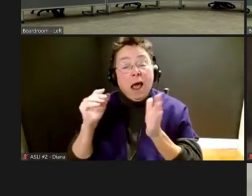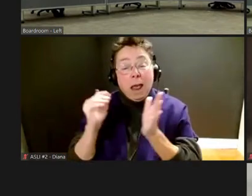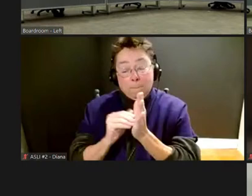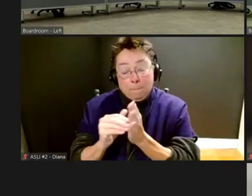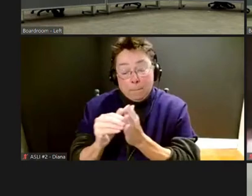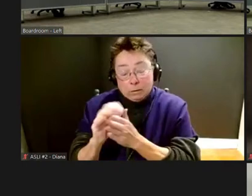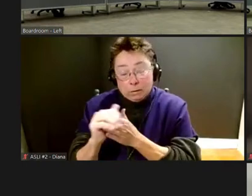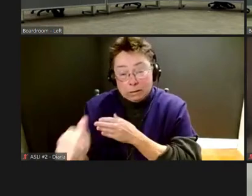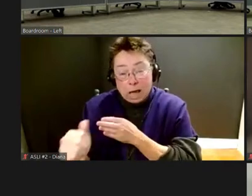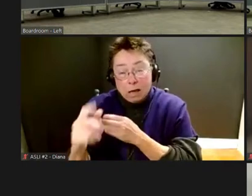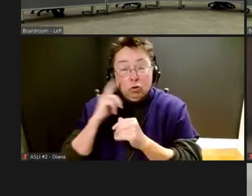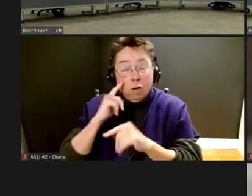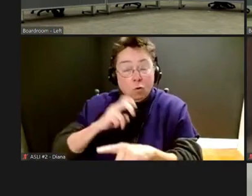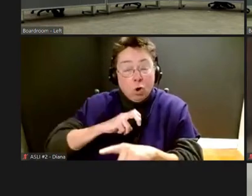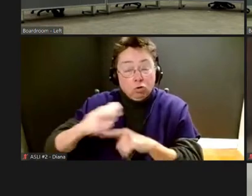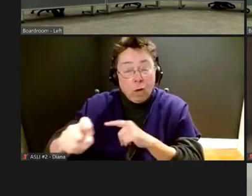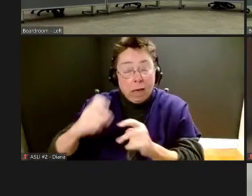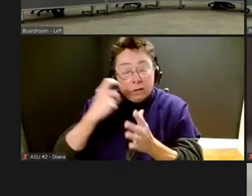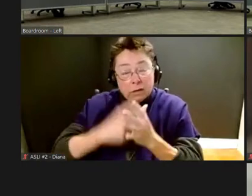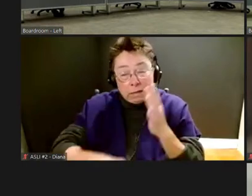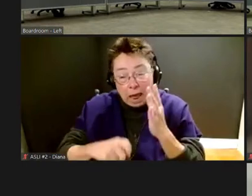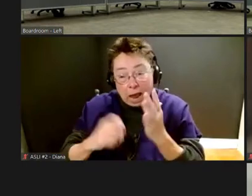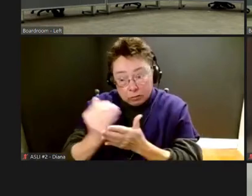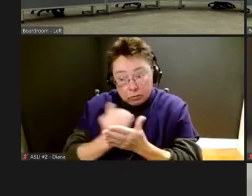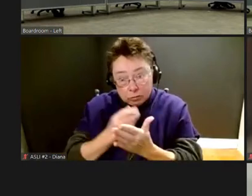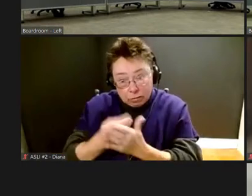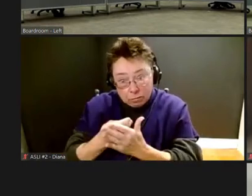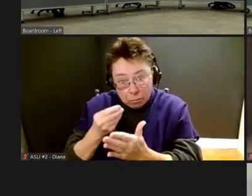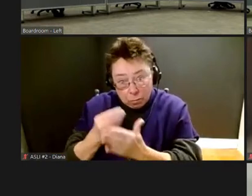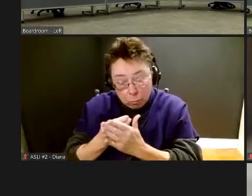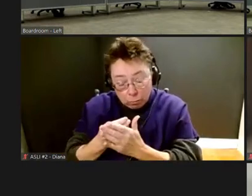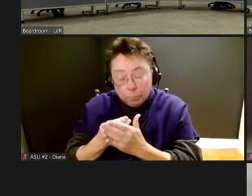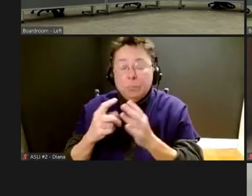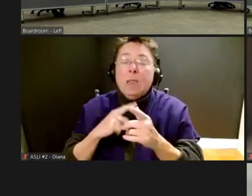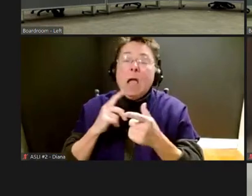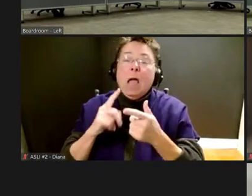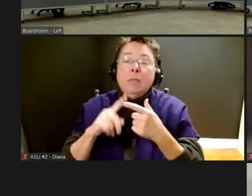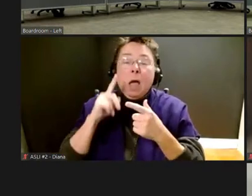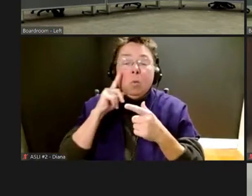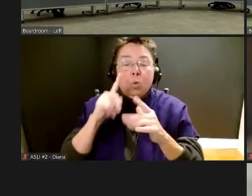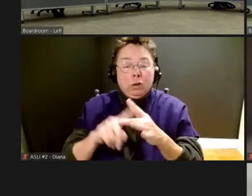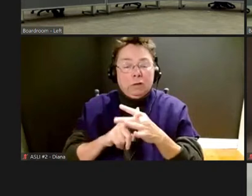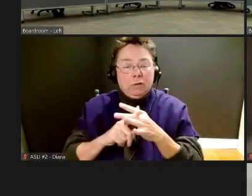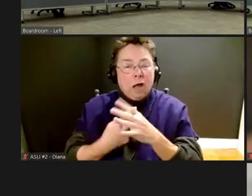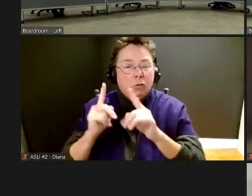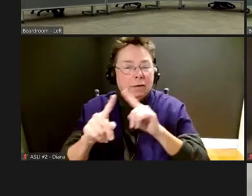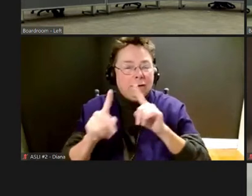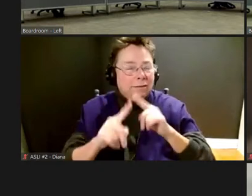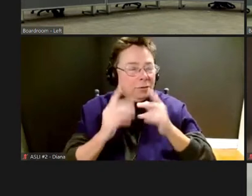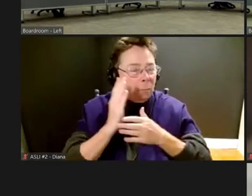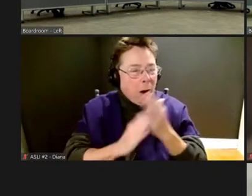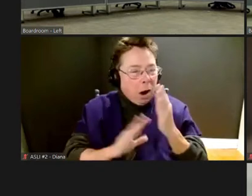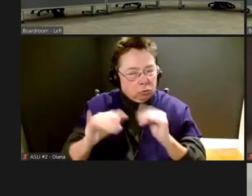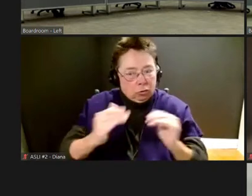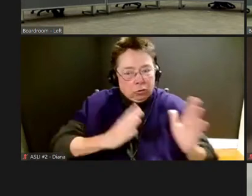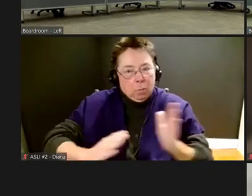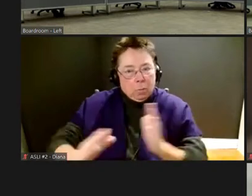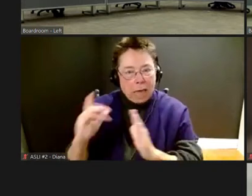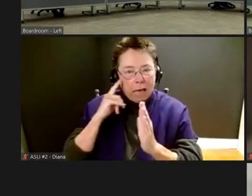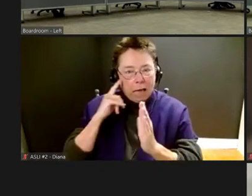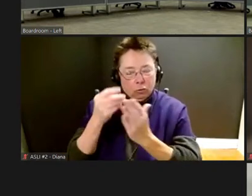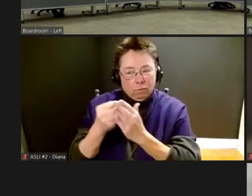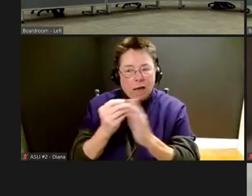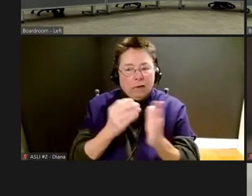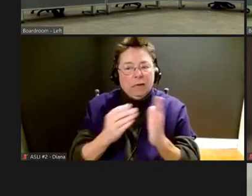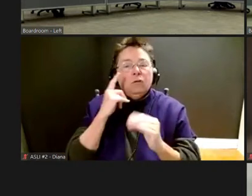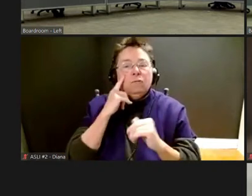of transit tax increment financing revenues and would authorize the implementation of various elements of the plan of finance for the